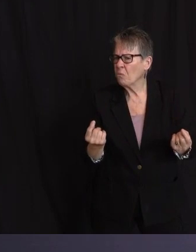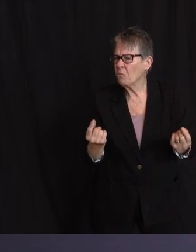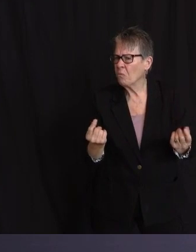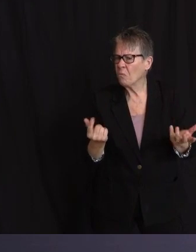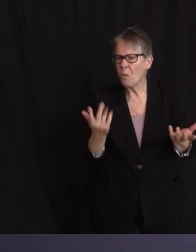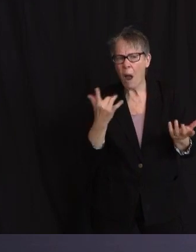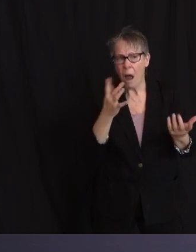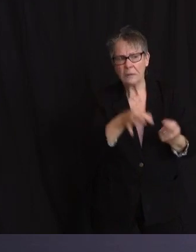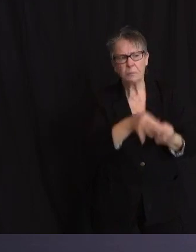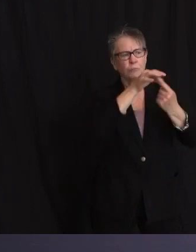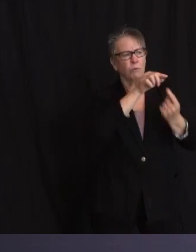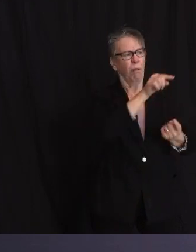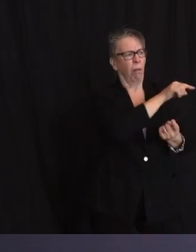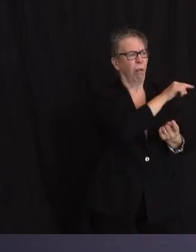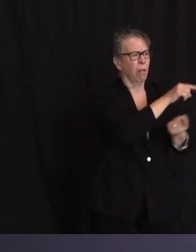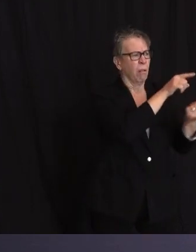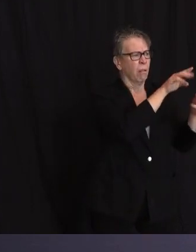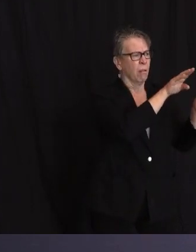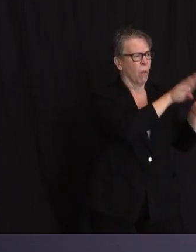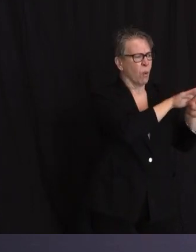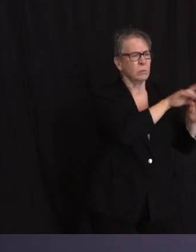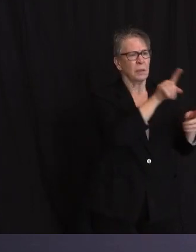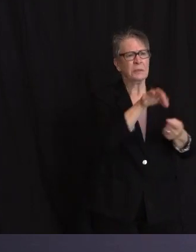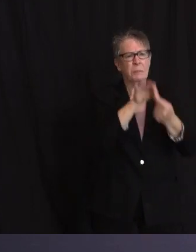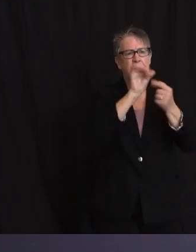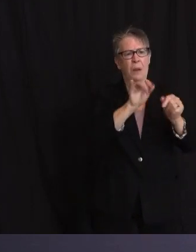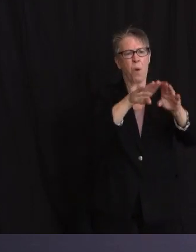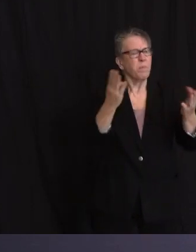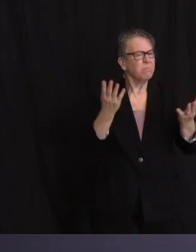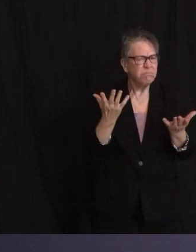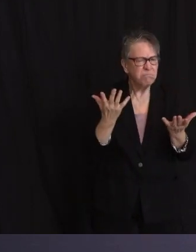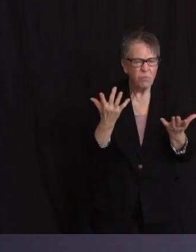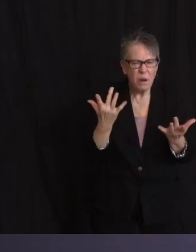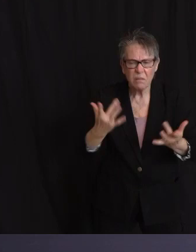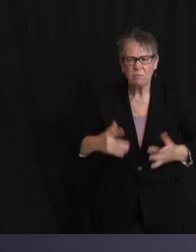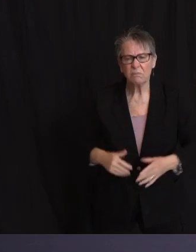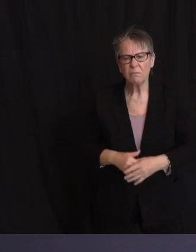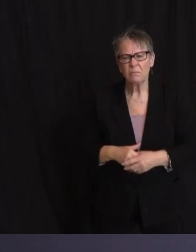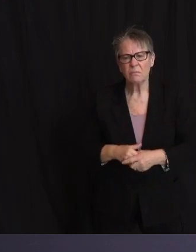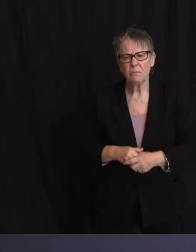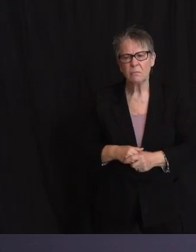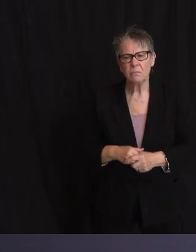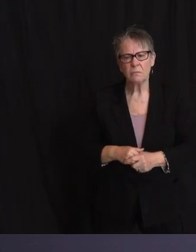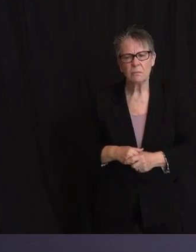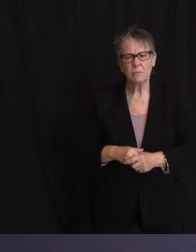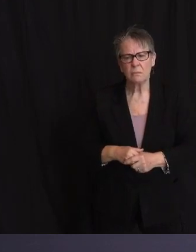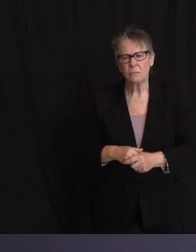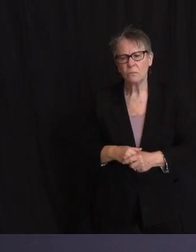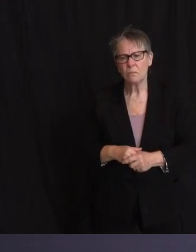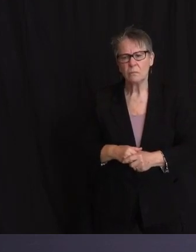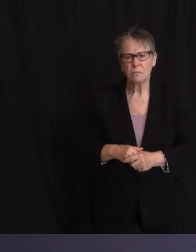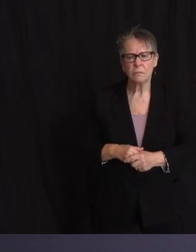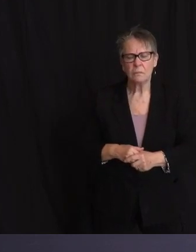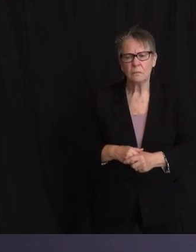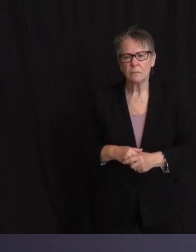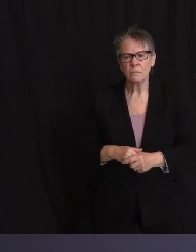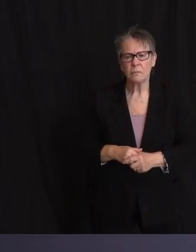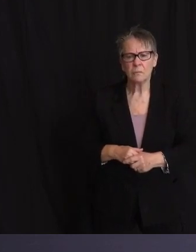fine-tune any of your restrictions by region, since some of the areas of the state are seeing more growth of the virus than others?